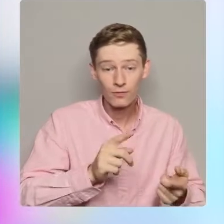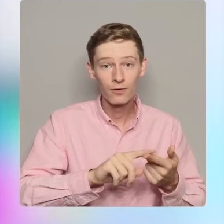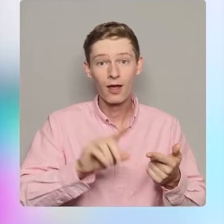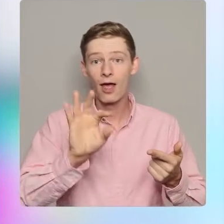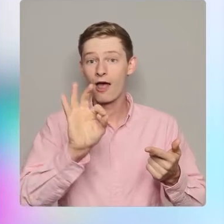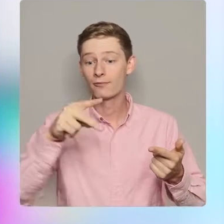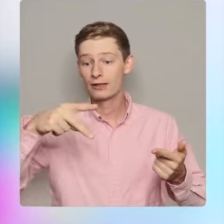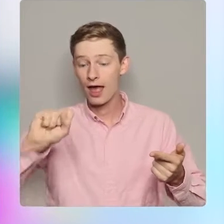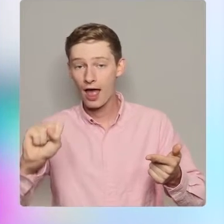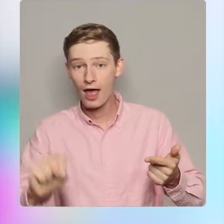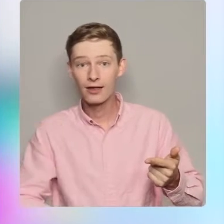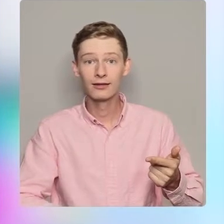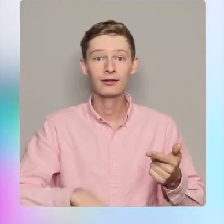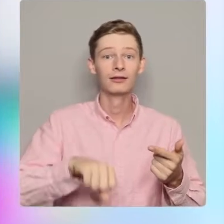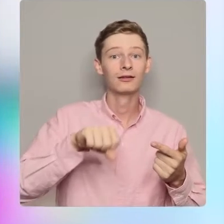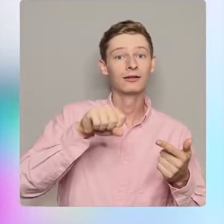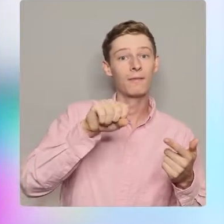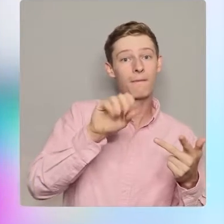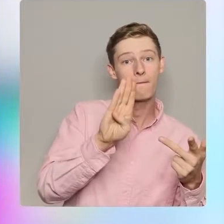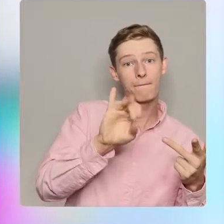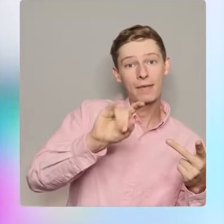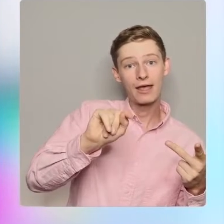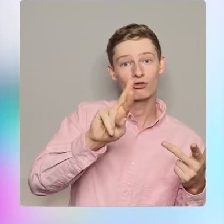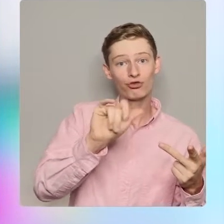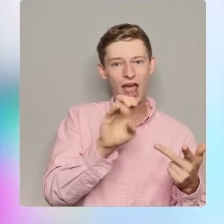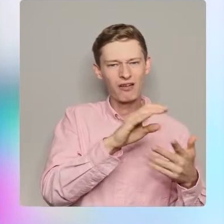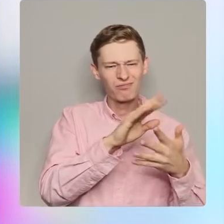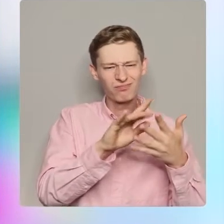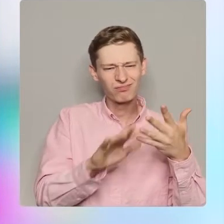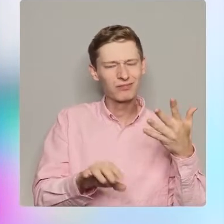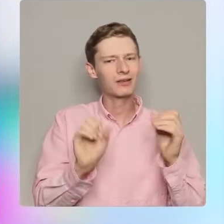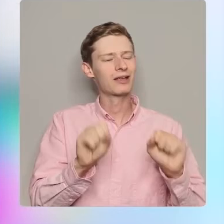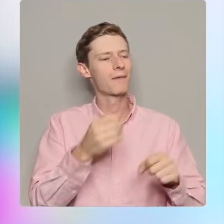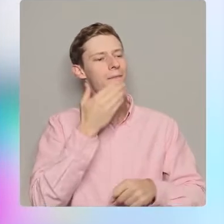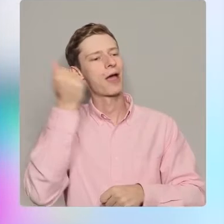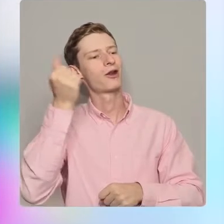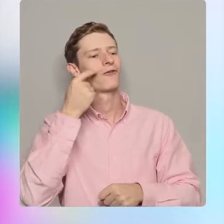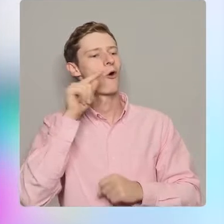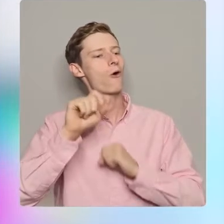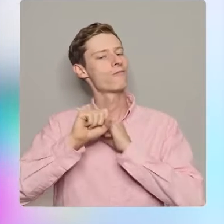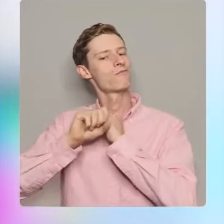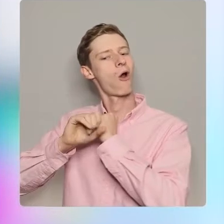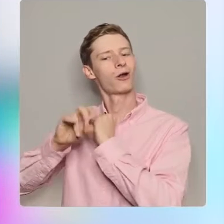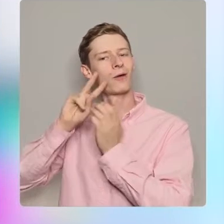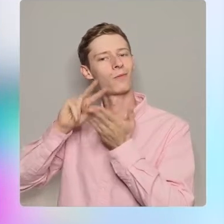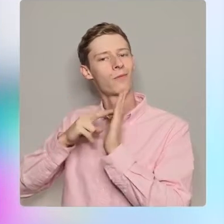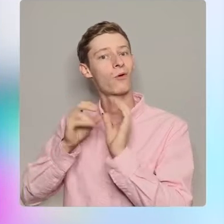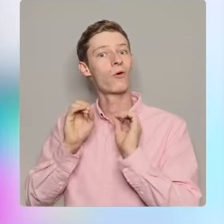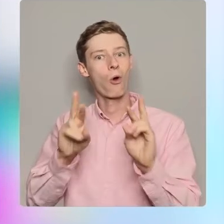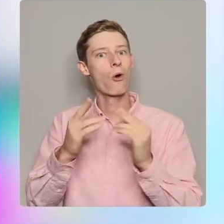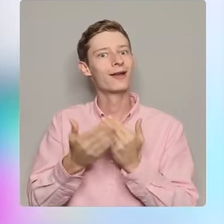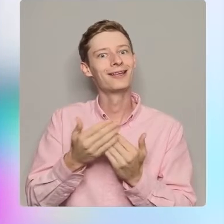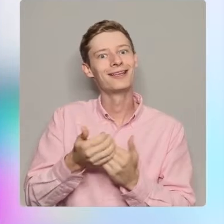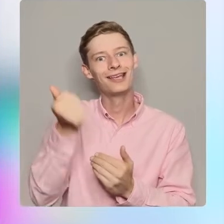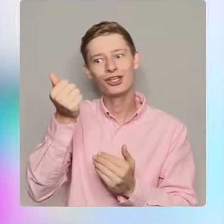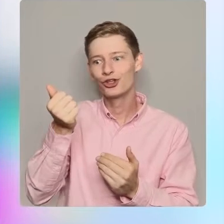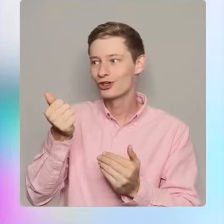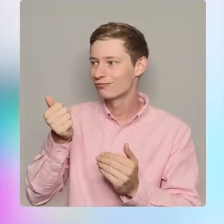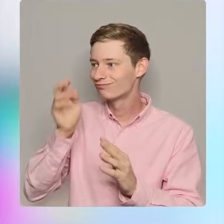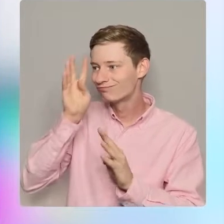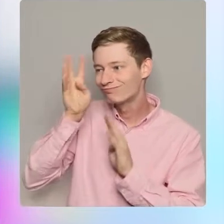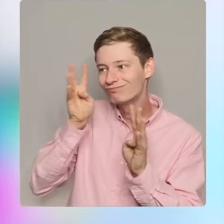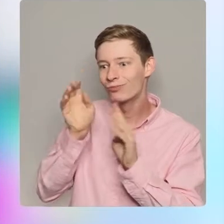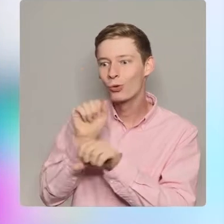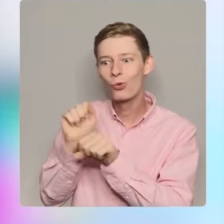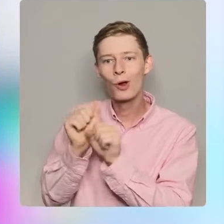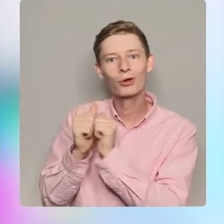second, and bitrate, so you can capture better video for marketing assets, or just make it easier to collaborate on art and design with